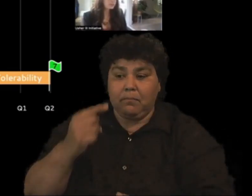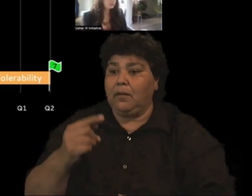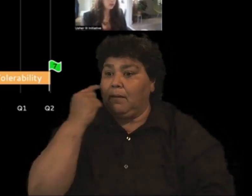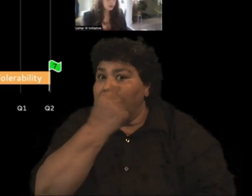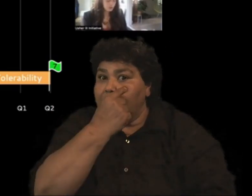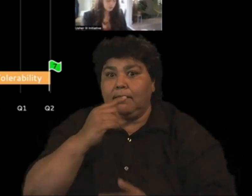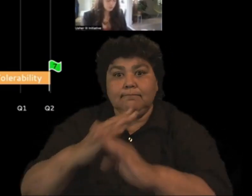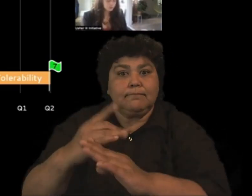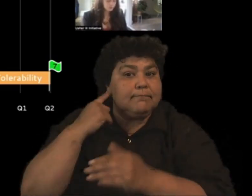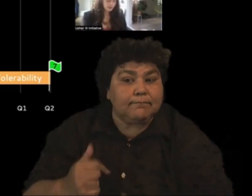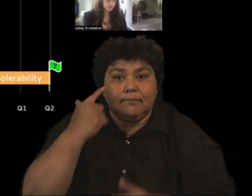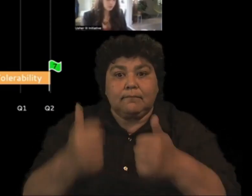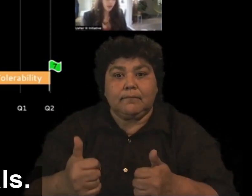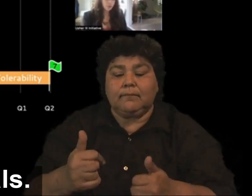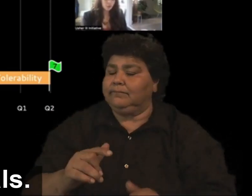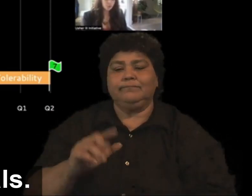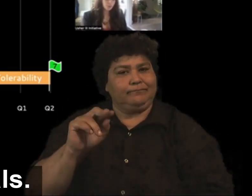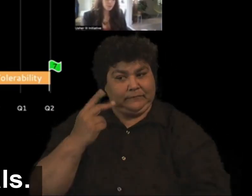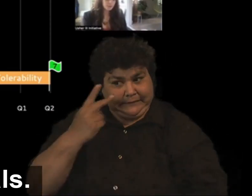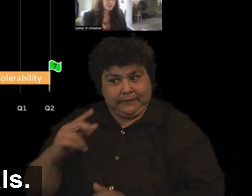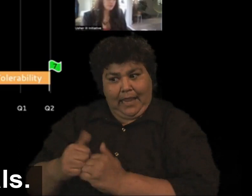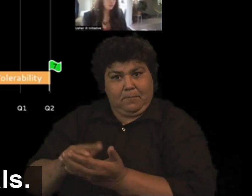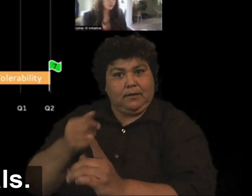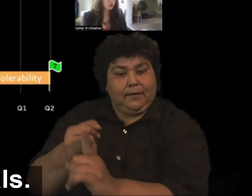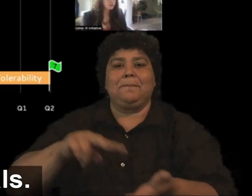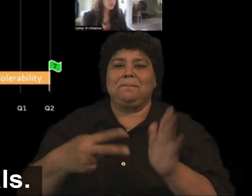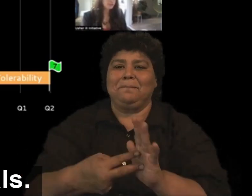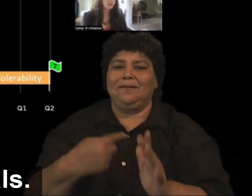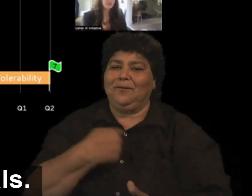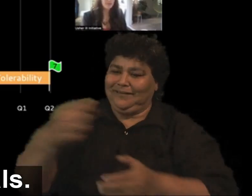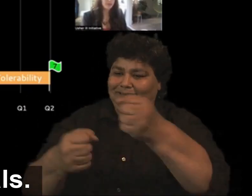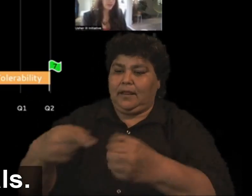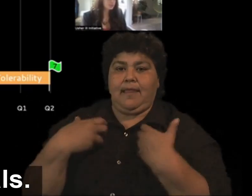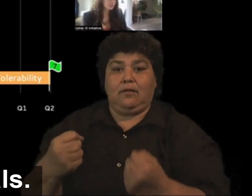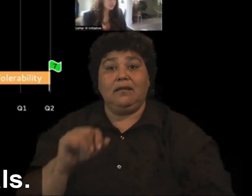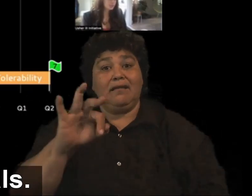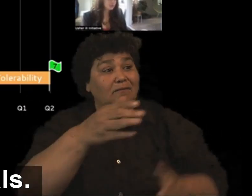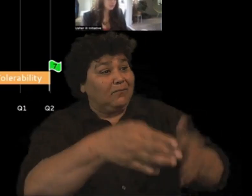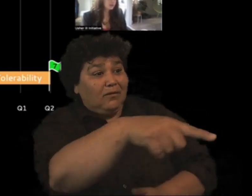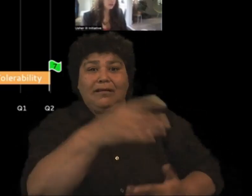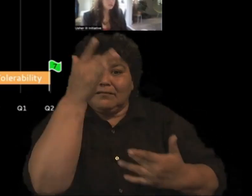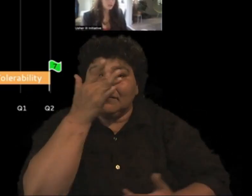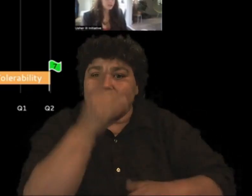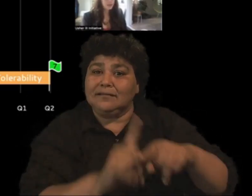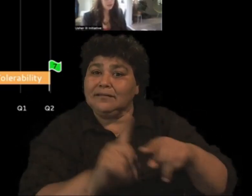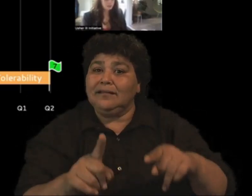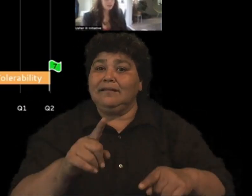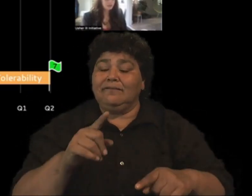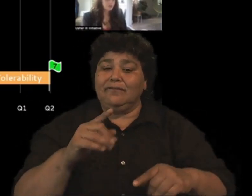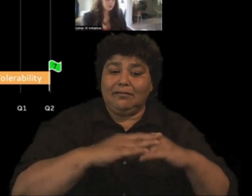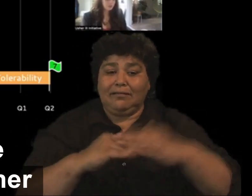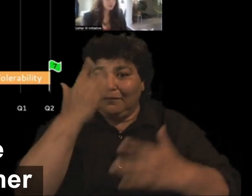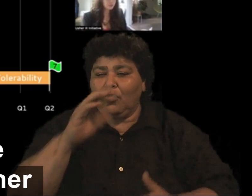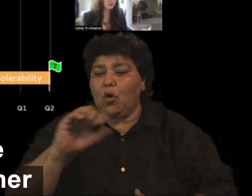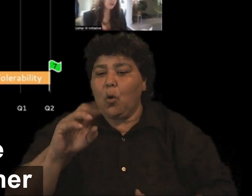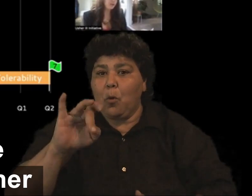a large number of subjects without comorbidities or concomitant use of medications. In other words, healthy